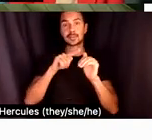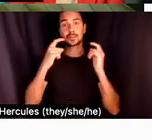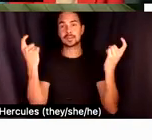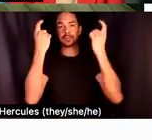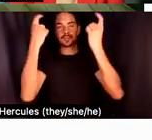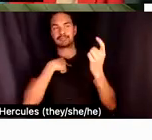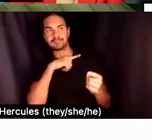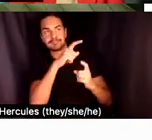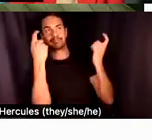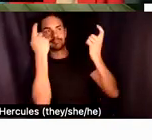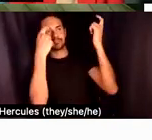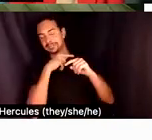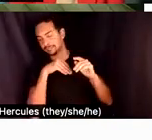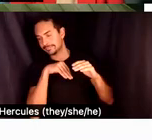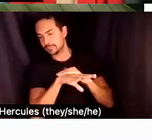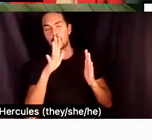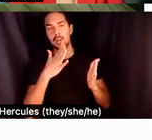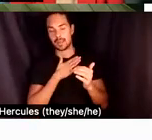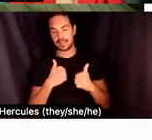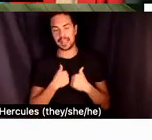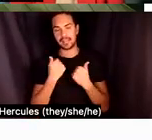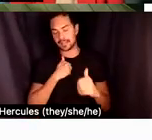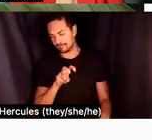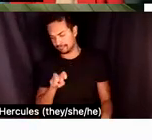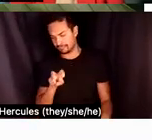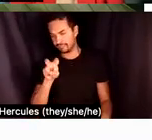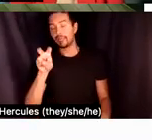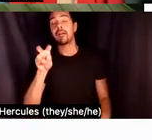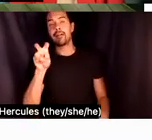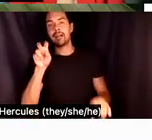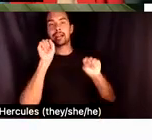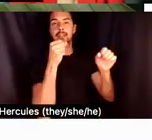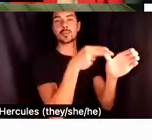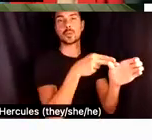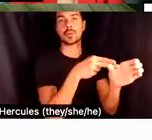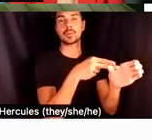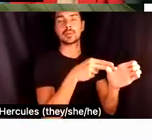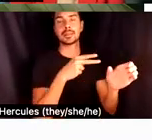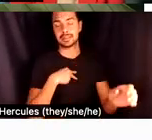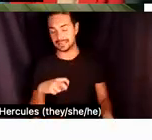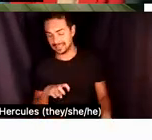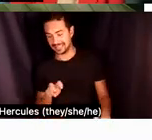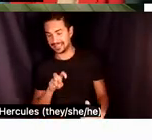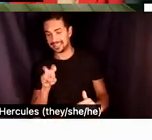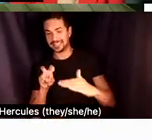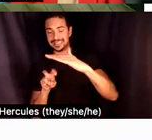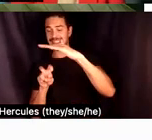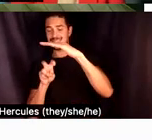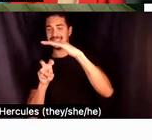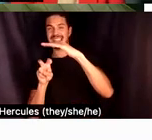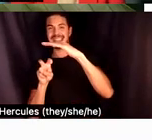that they have to be at this certain place in their life to be able to attend. And that's just not the